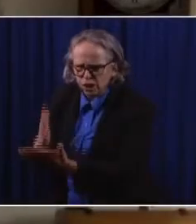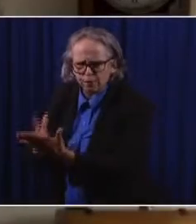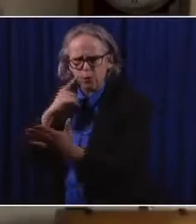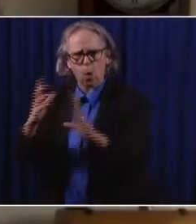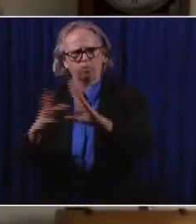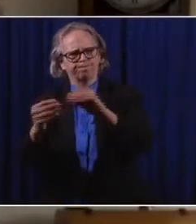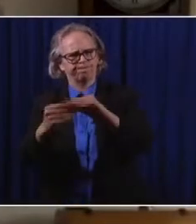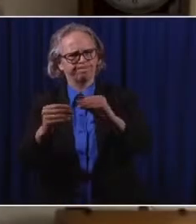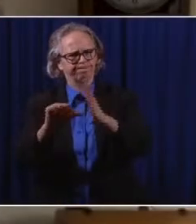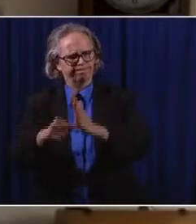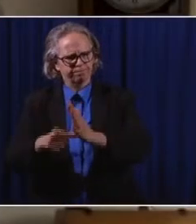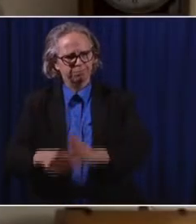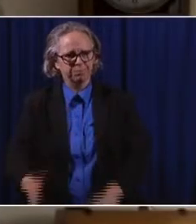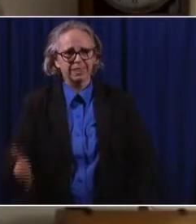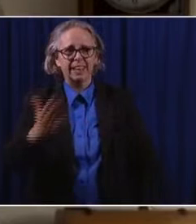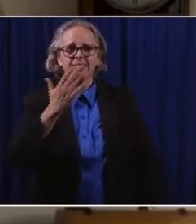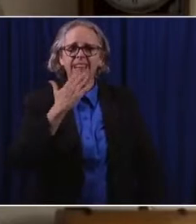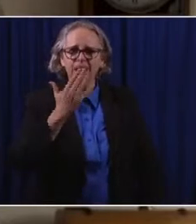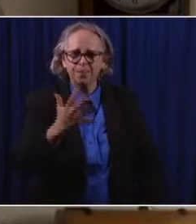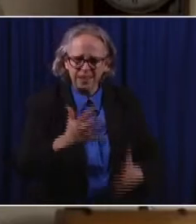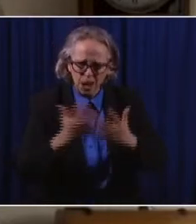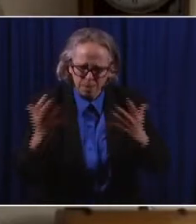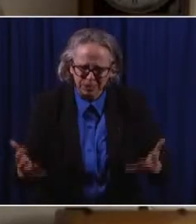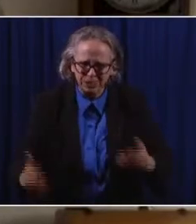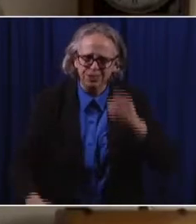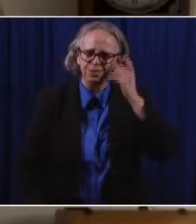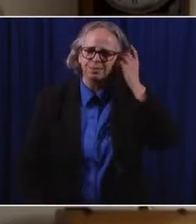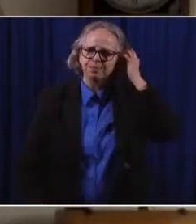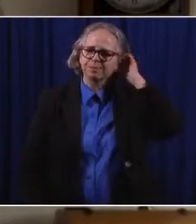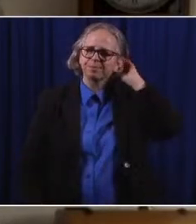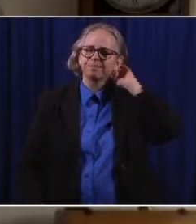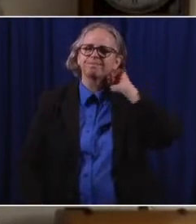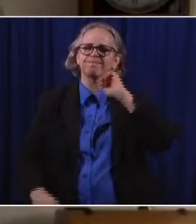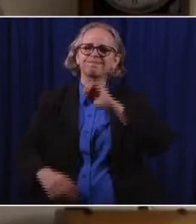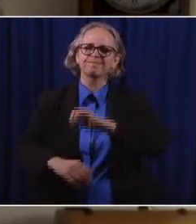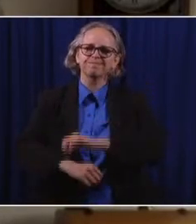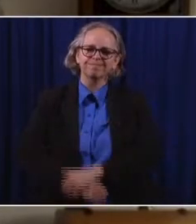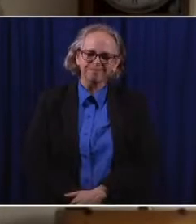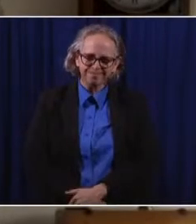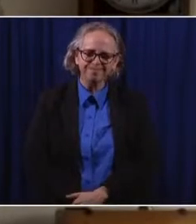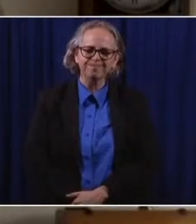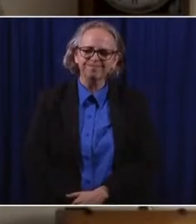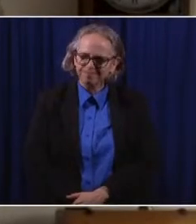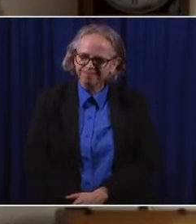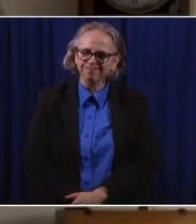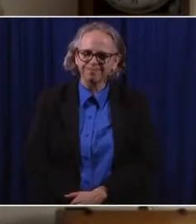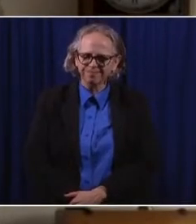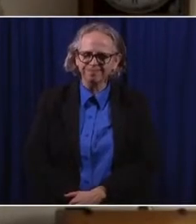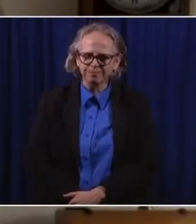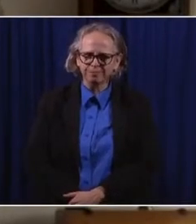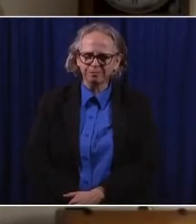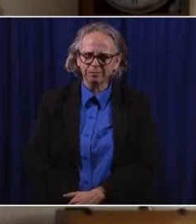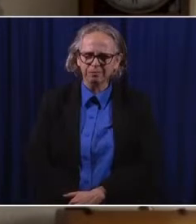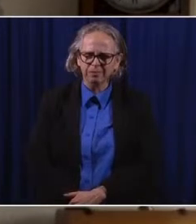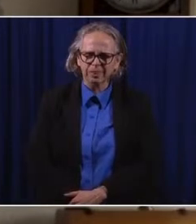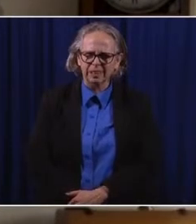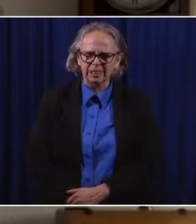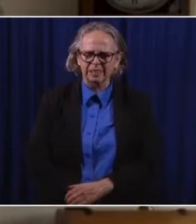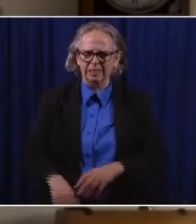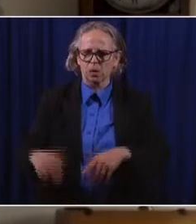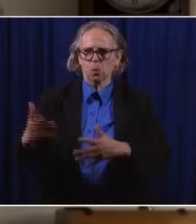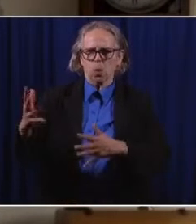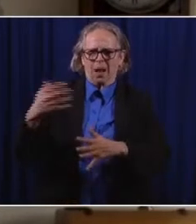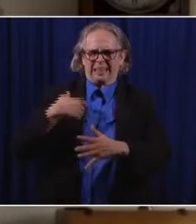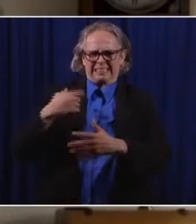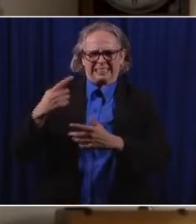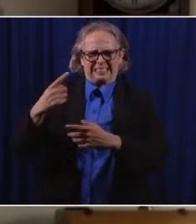Governor, thank you very much. We're going to try to get as much time for questions today, but I do want